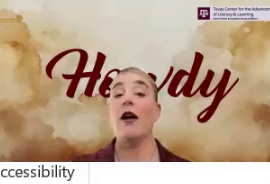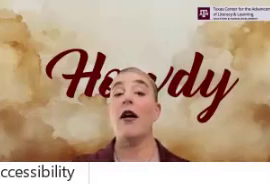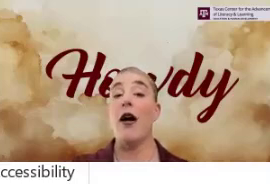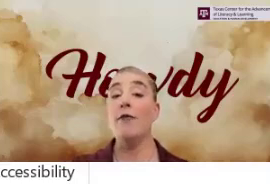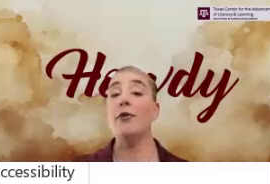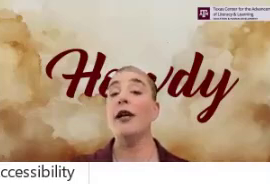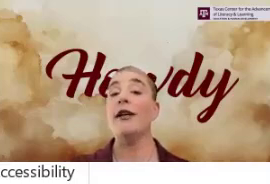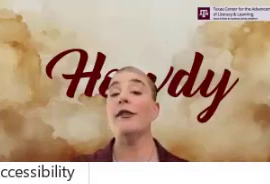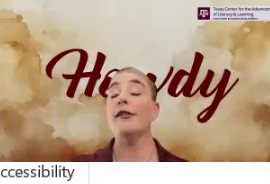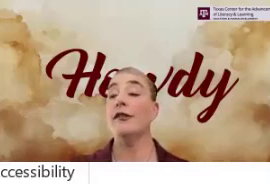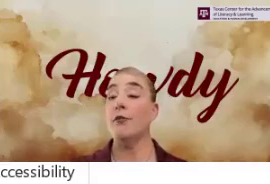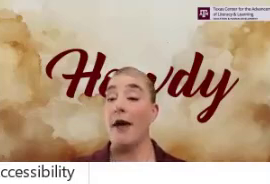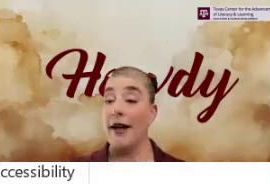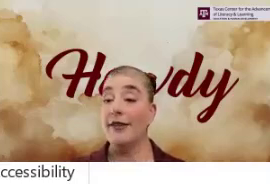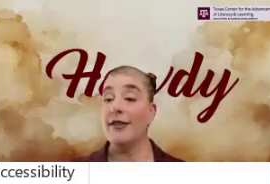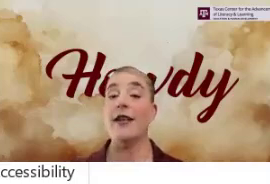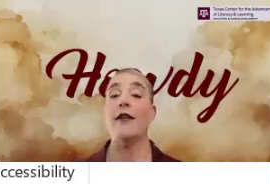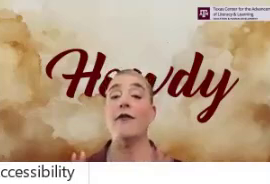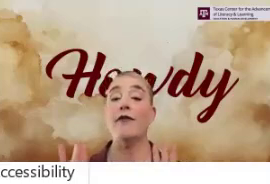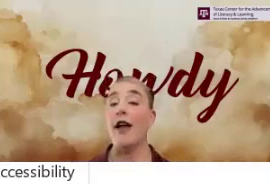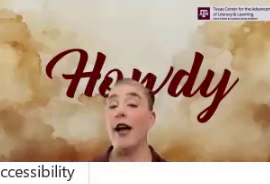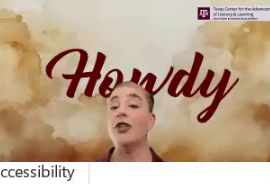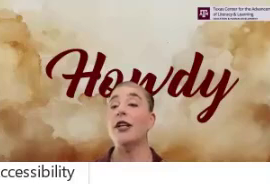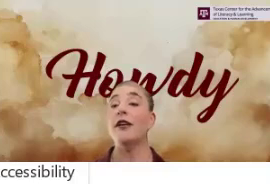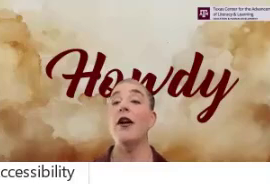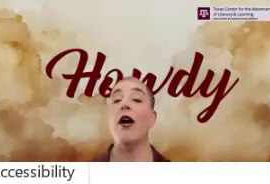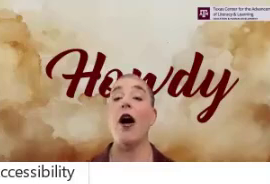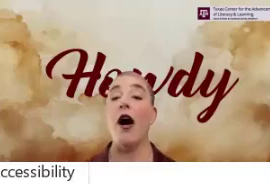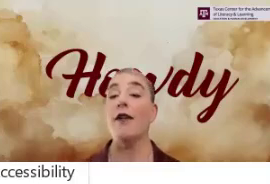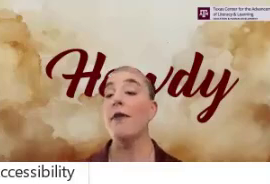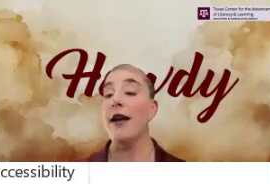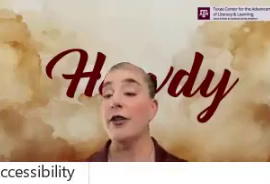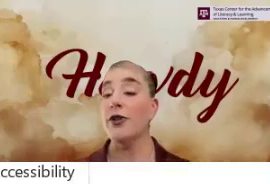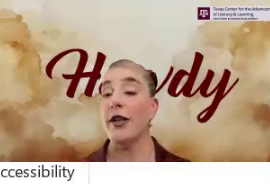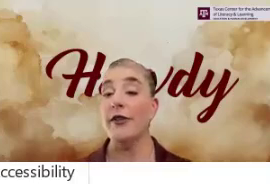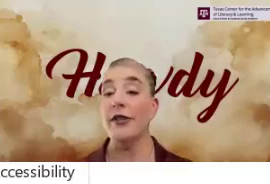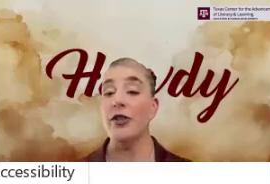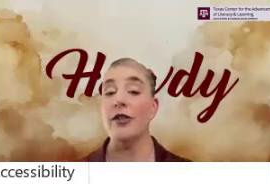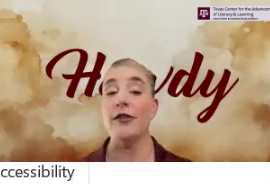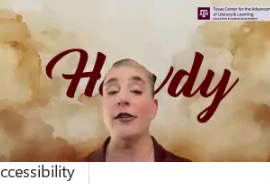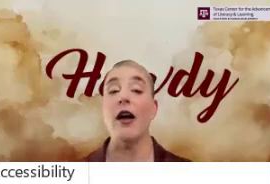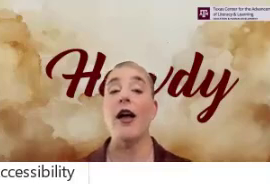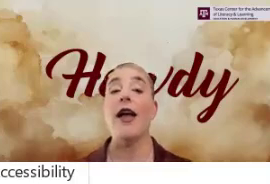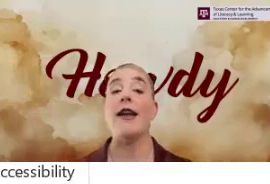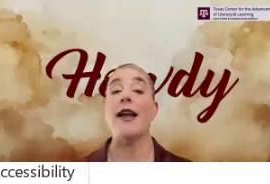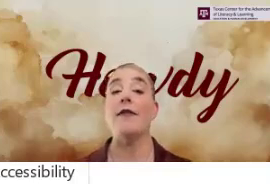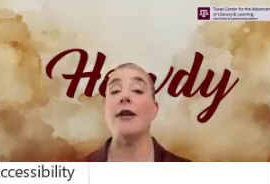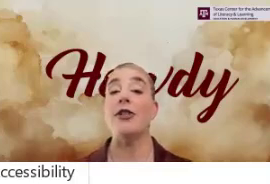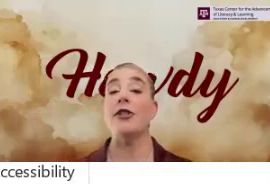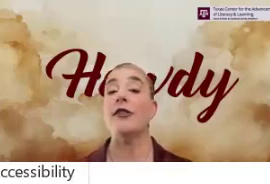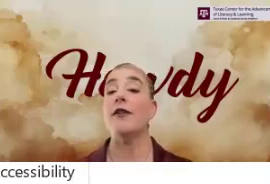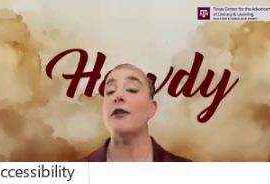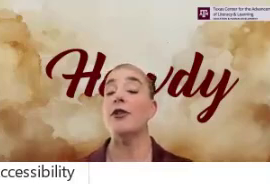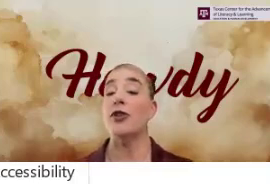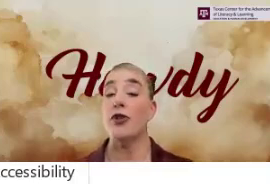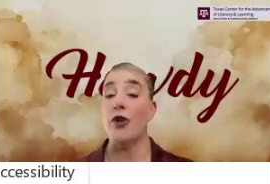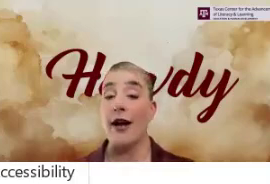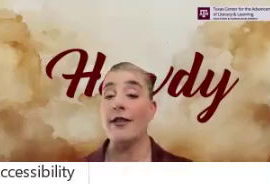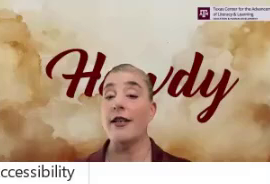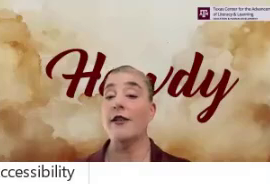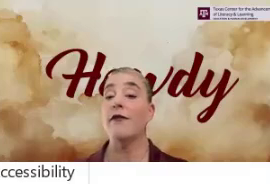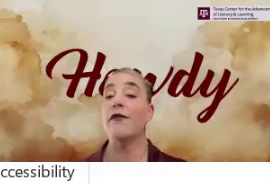about. Complex, spastic, flashing, automatic transitions and animations can